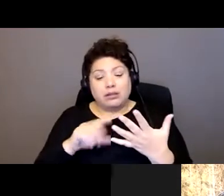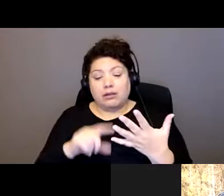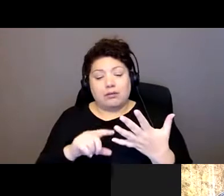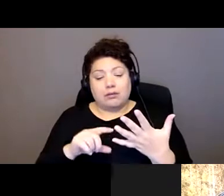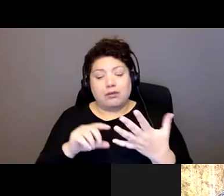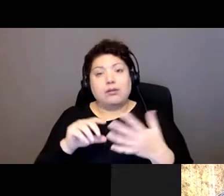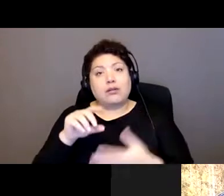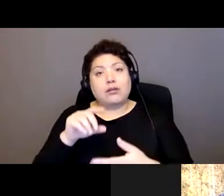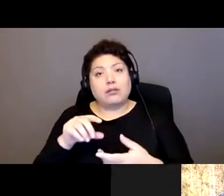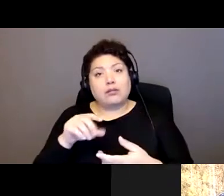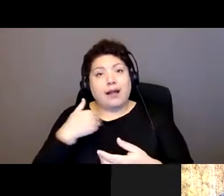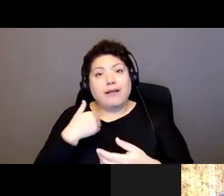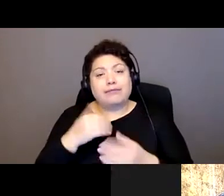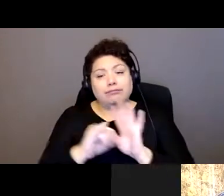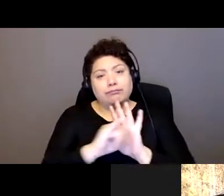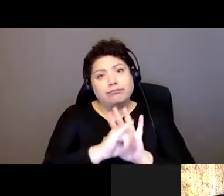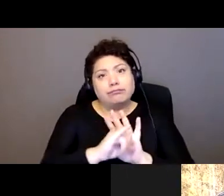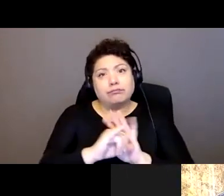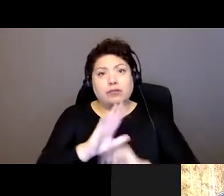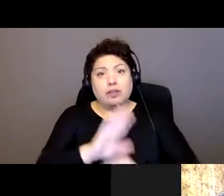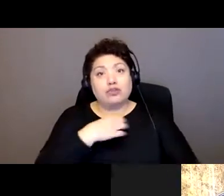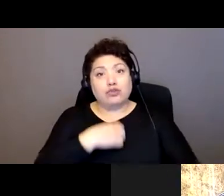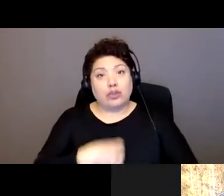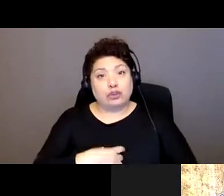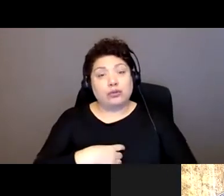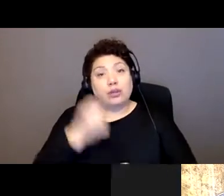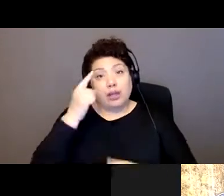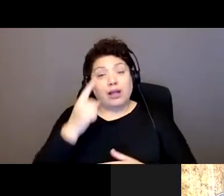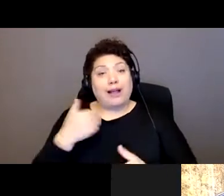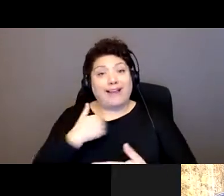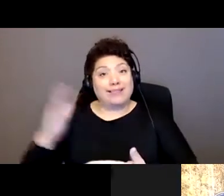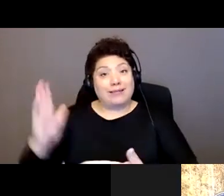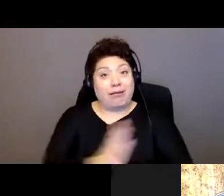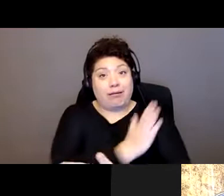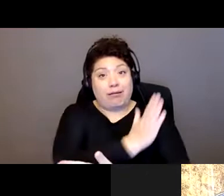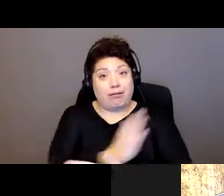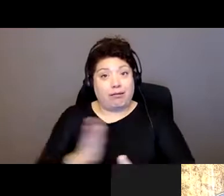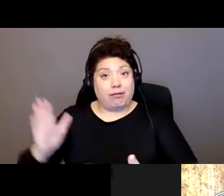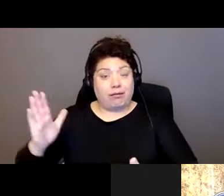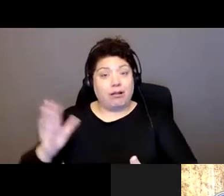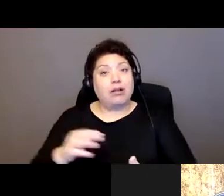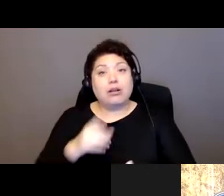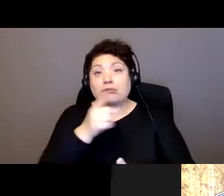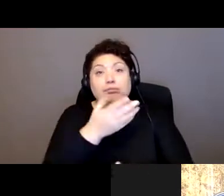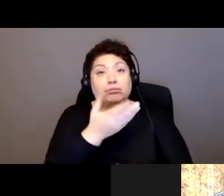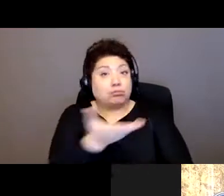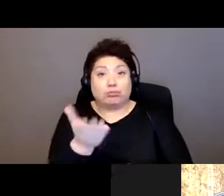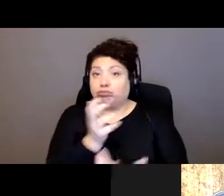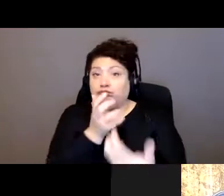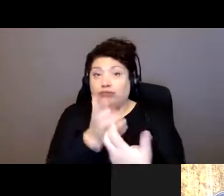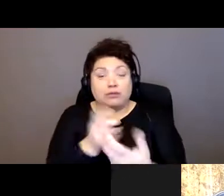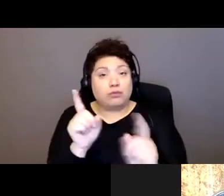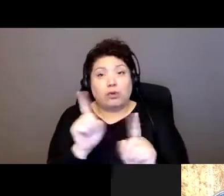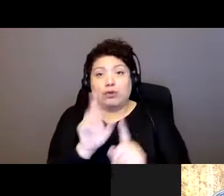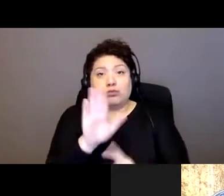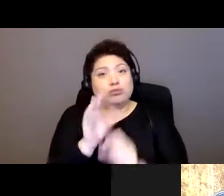combos, let's say, of gender on like a scale, and it's a sliding scale, and you fit wherever you fit, and you be who you are. So that is